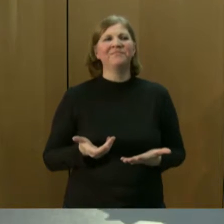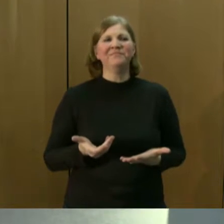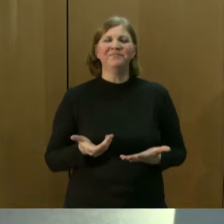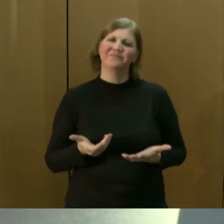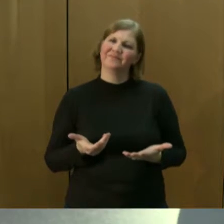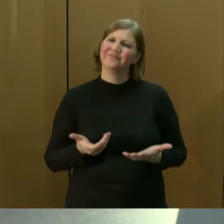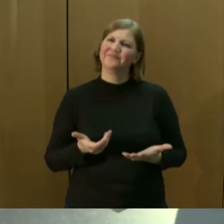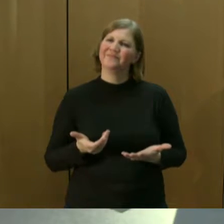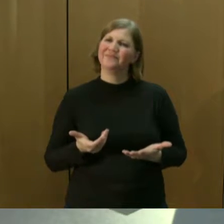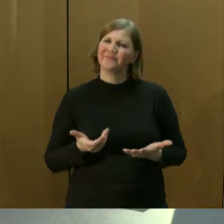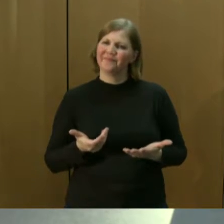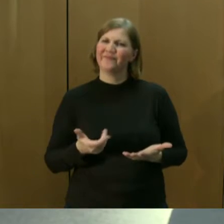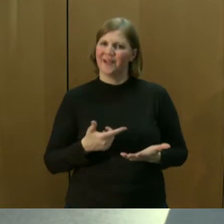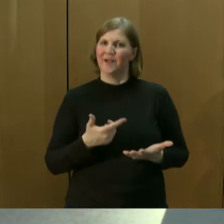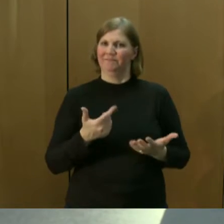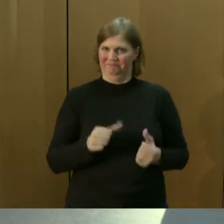honest.